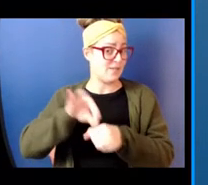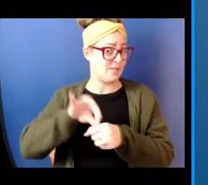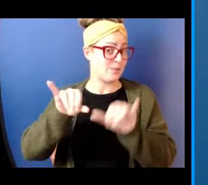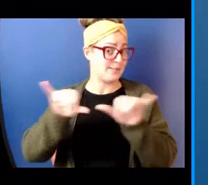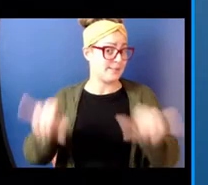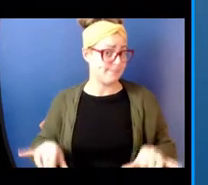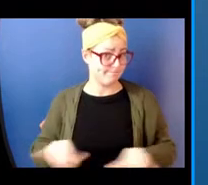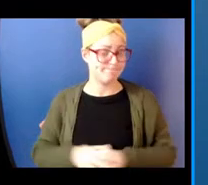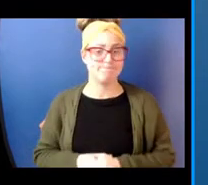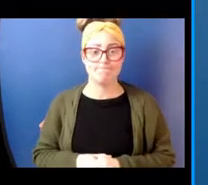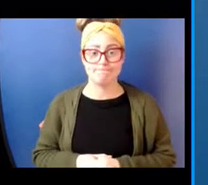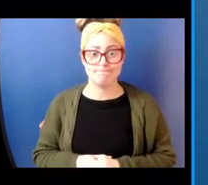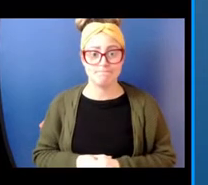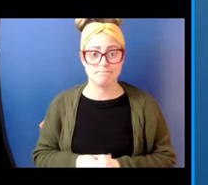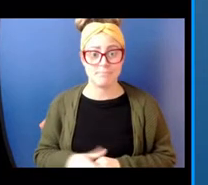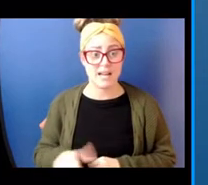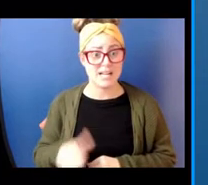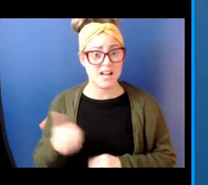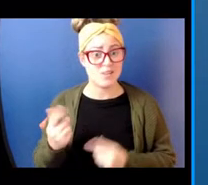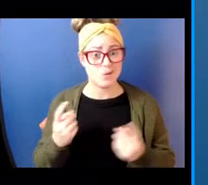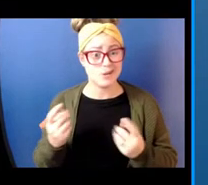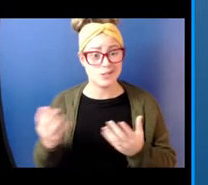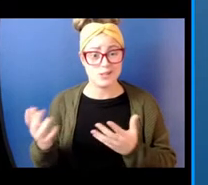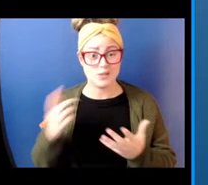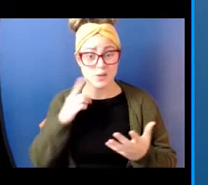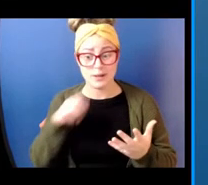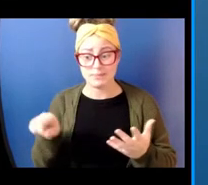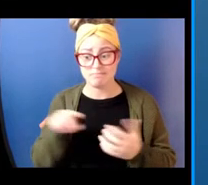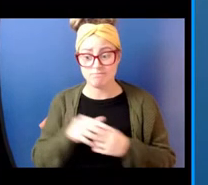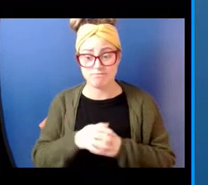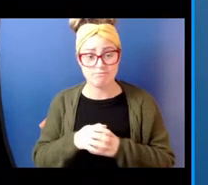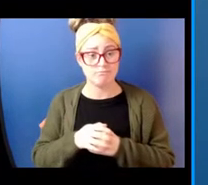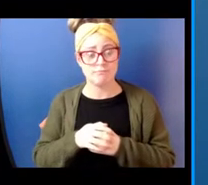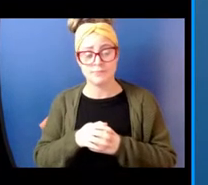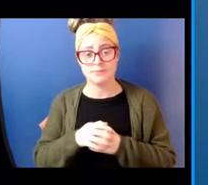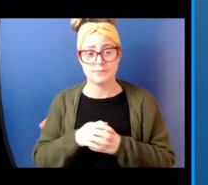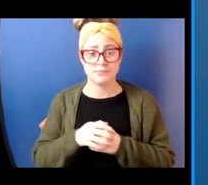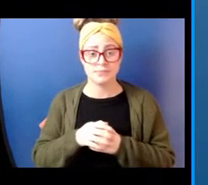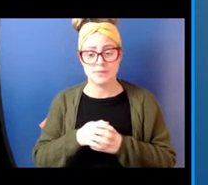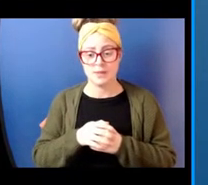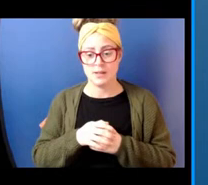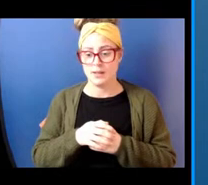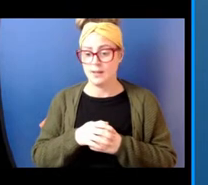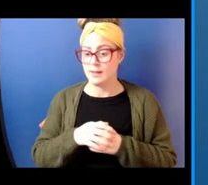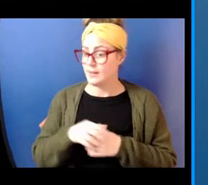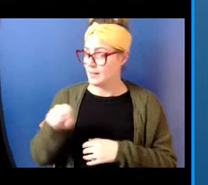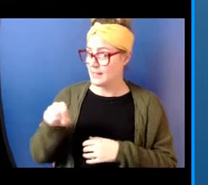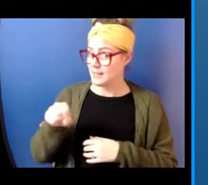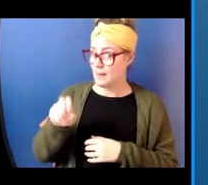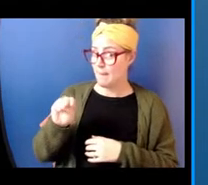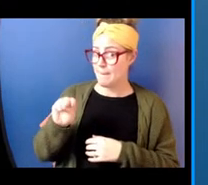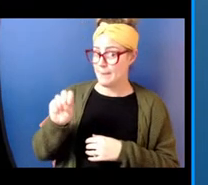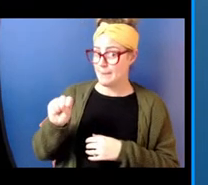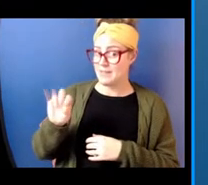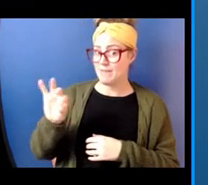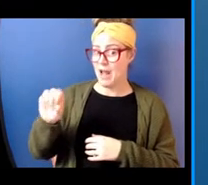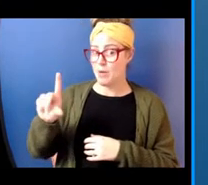any further questions for you Graham yes Ms Fowler